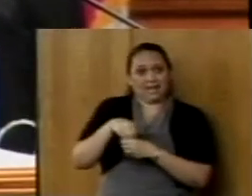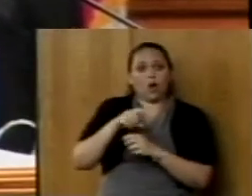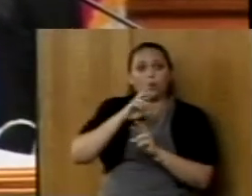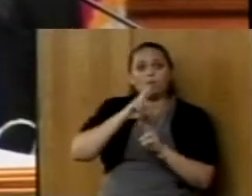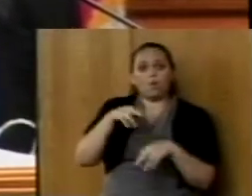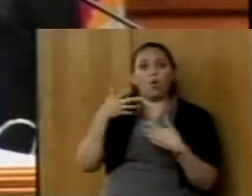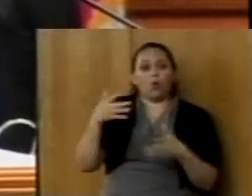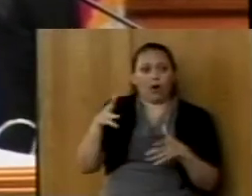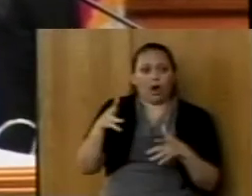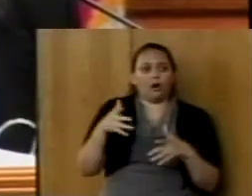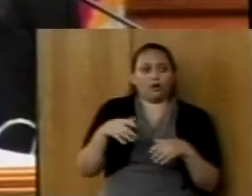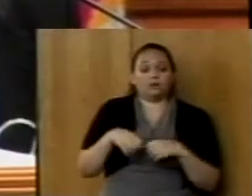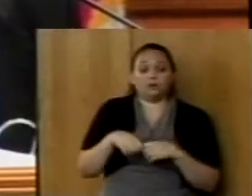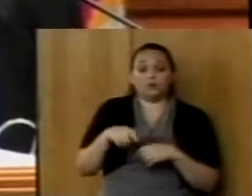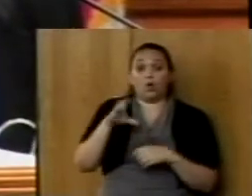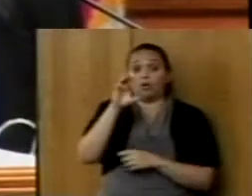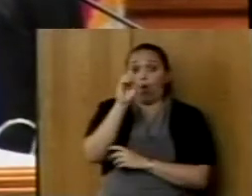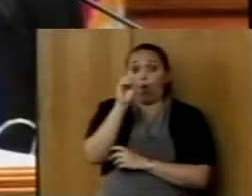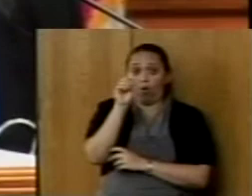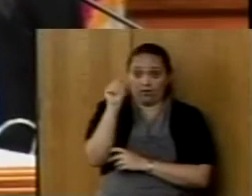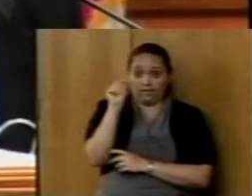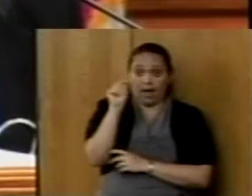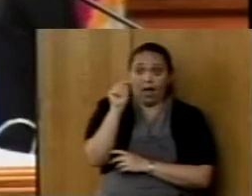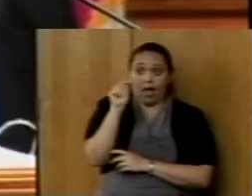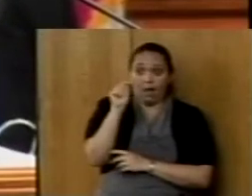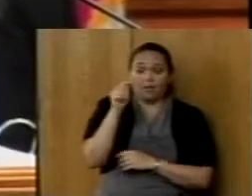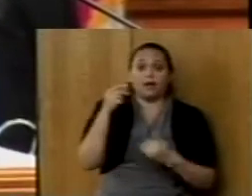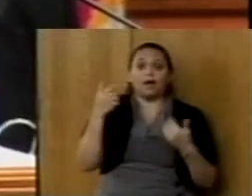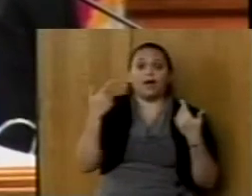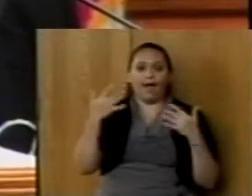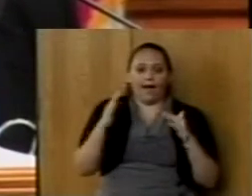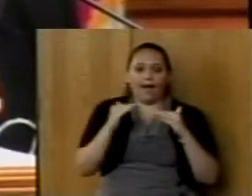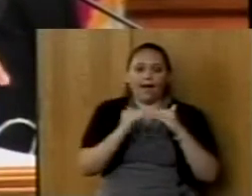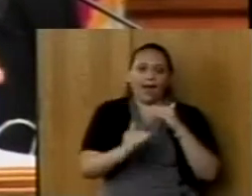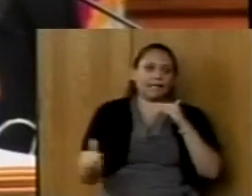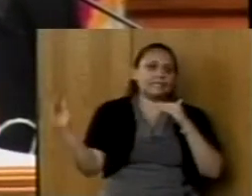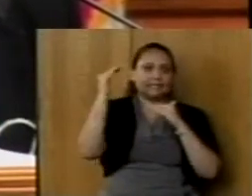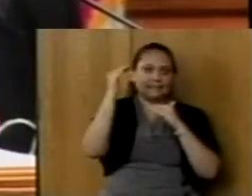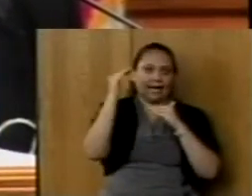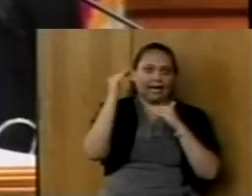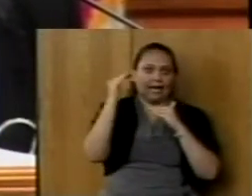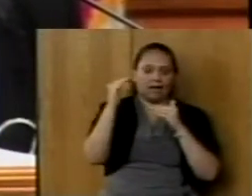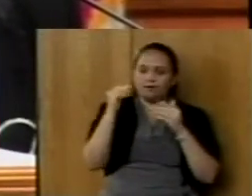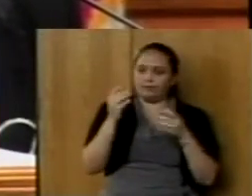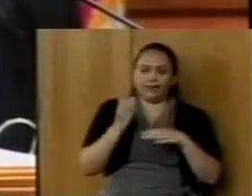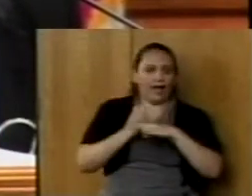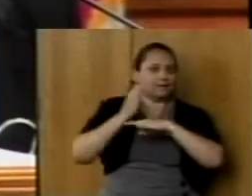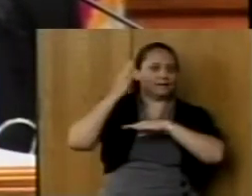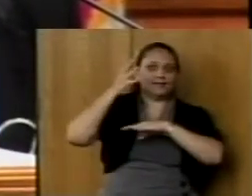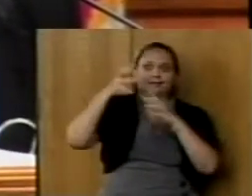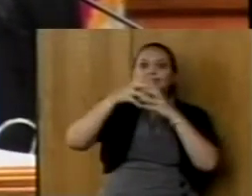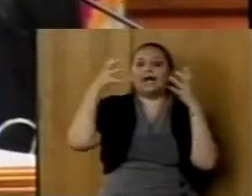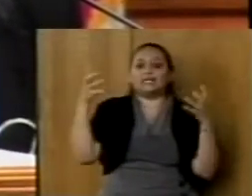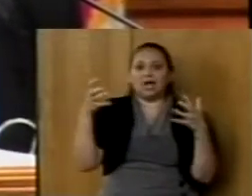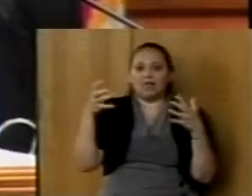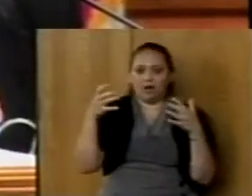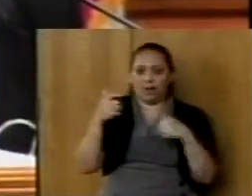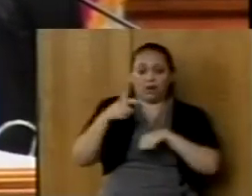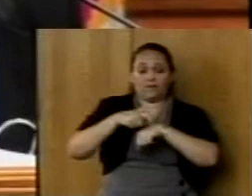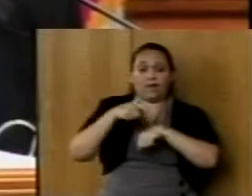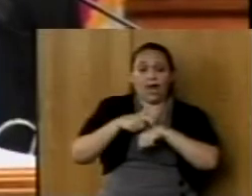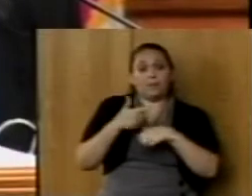public, that the overtime had exceeded, an excessive amount of time,